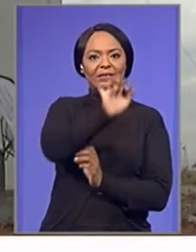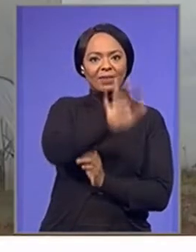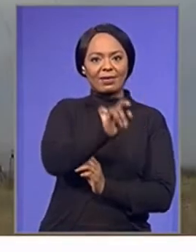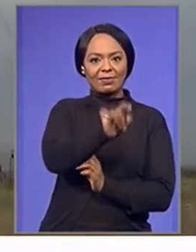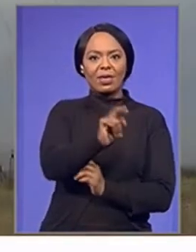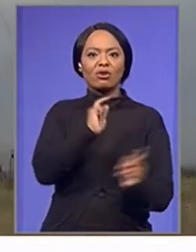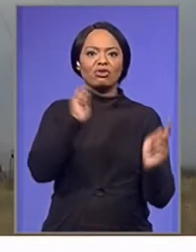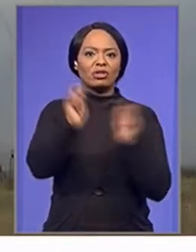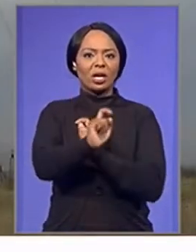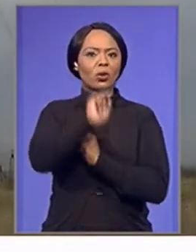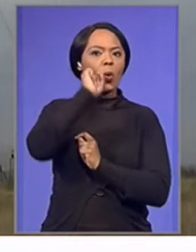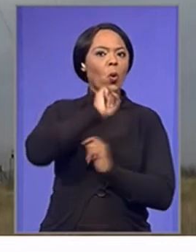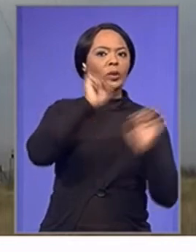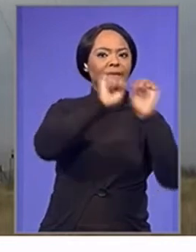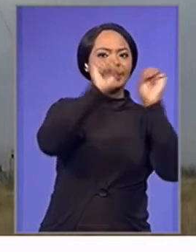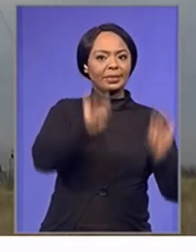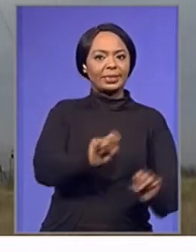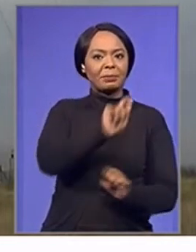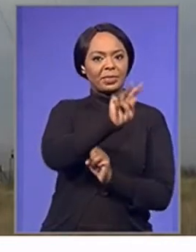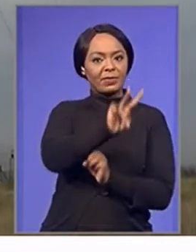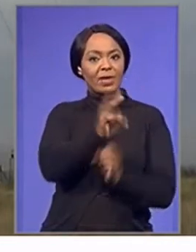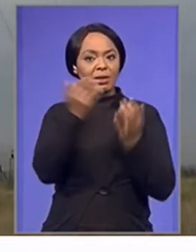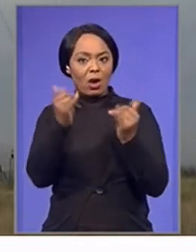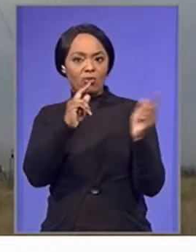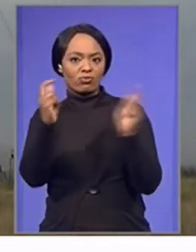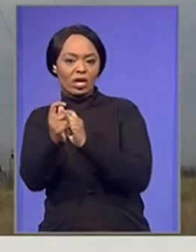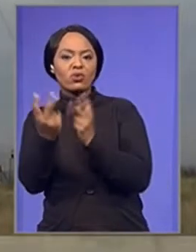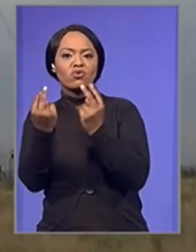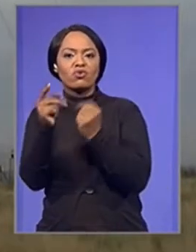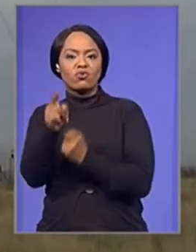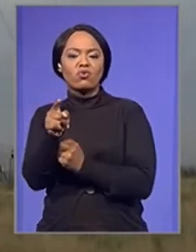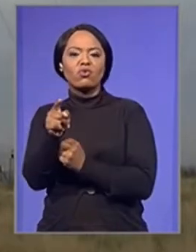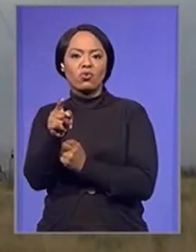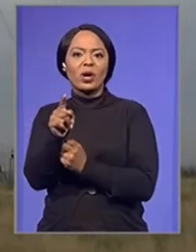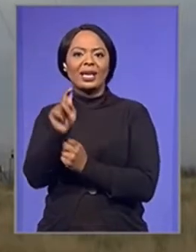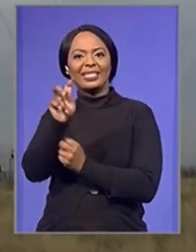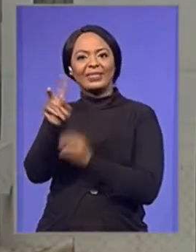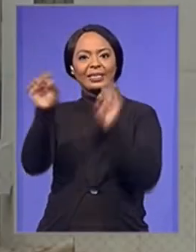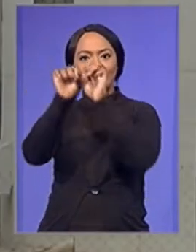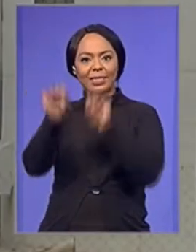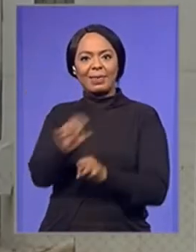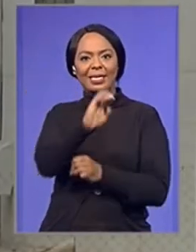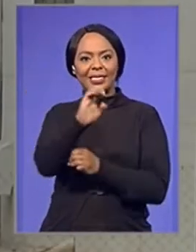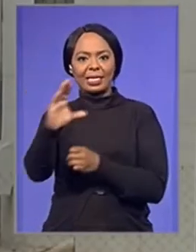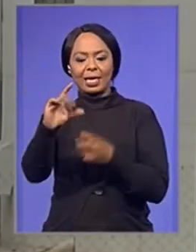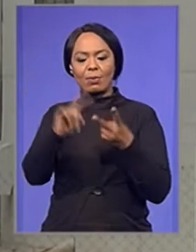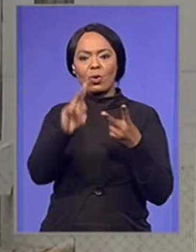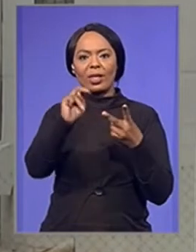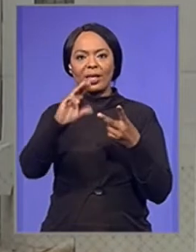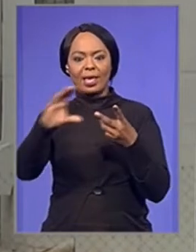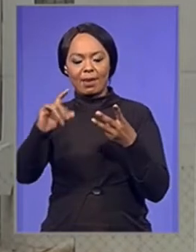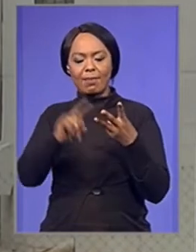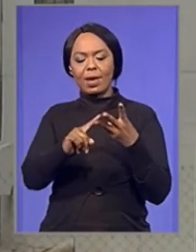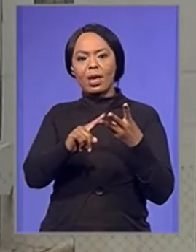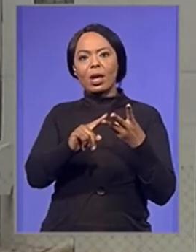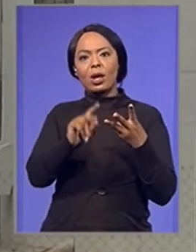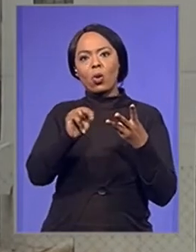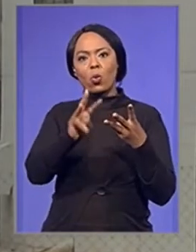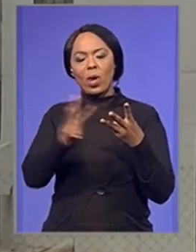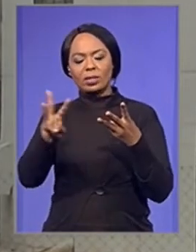ho mokgwa o motjha wa kgaso ka botlalo. Tsona di kenyeletsa Free State, Northern Cape, Northwest, Mpumalanga le